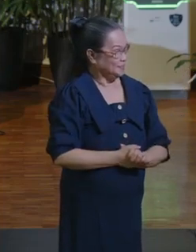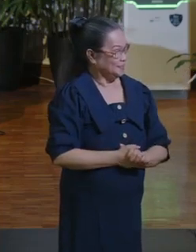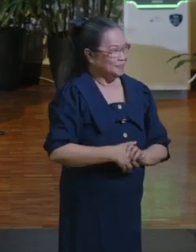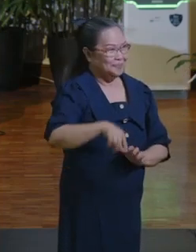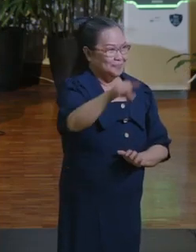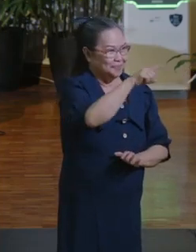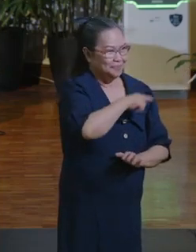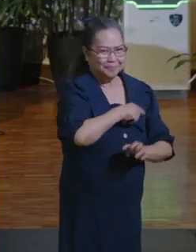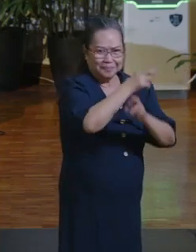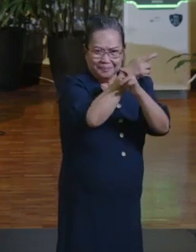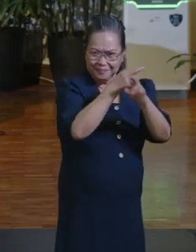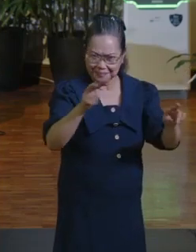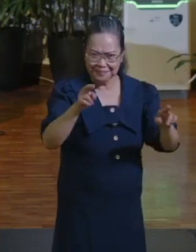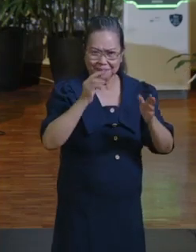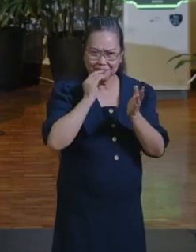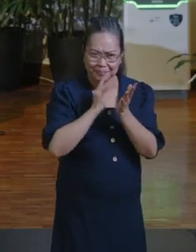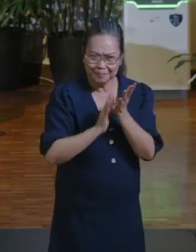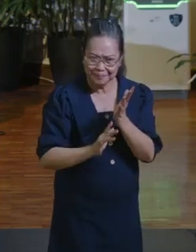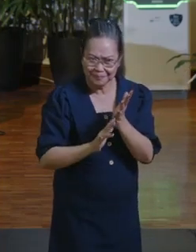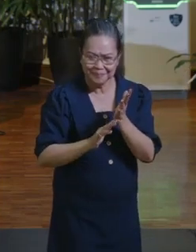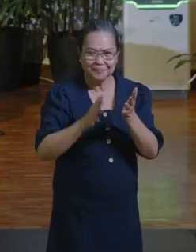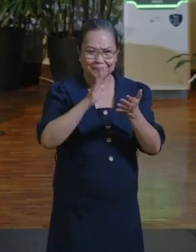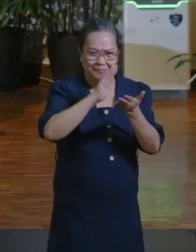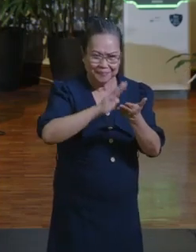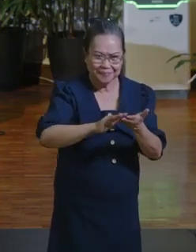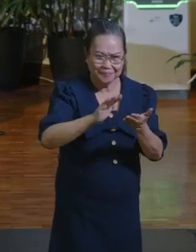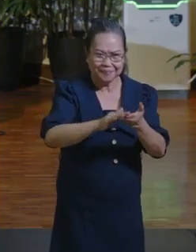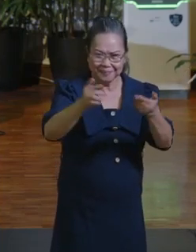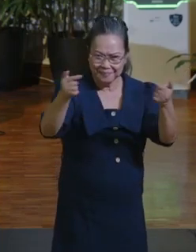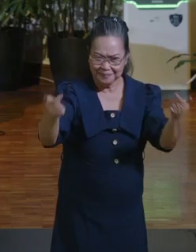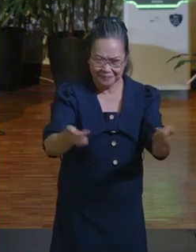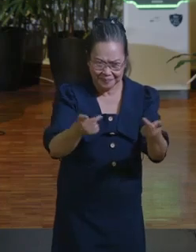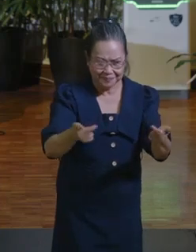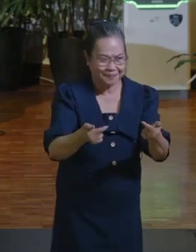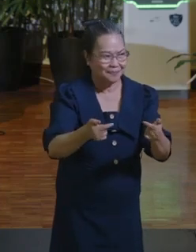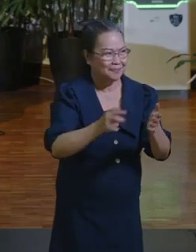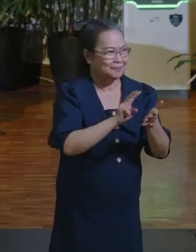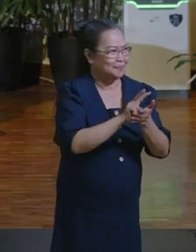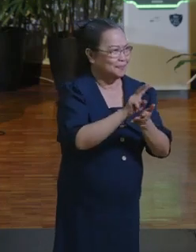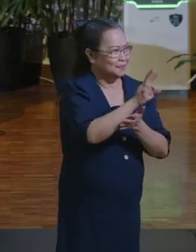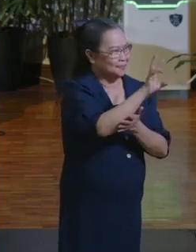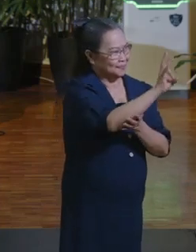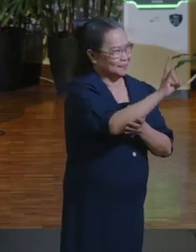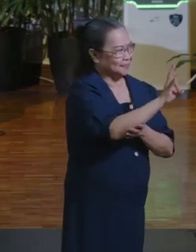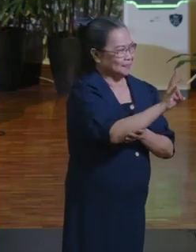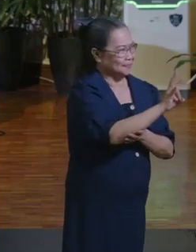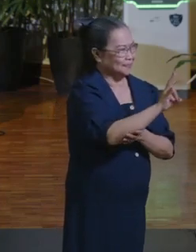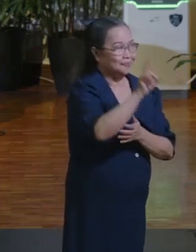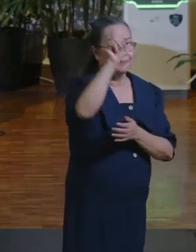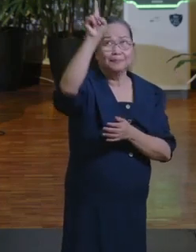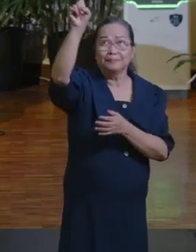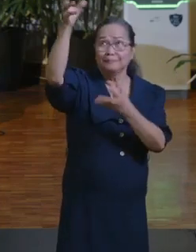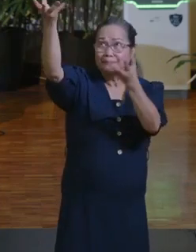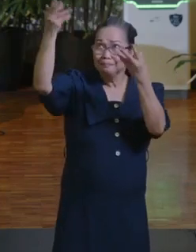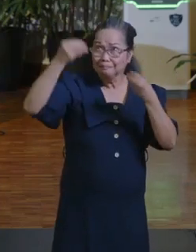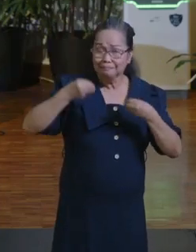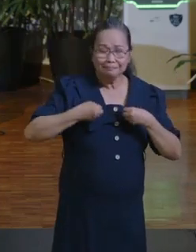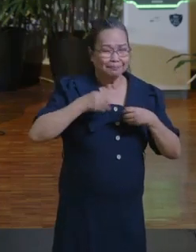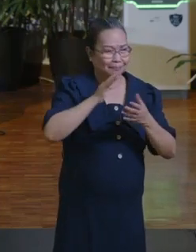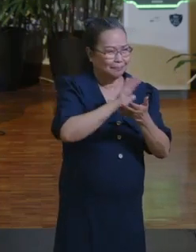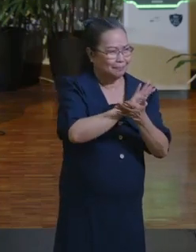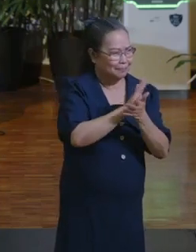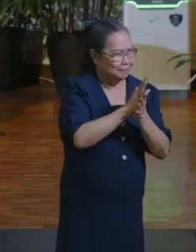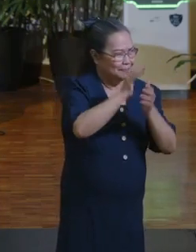We have redemption through His blood, the forgiveness of our trespasses. Verse 7. He lavished upon us in all wisdom